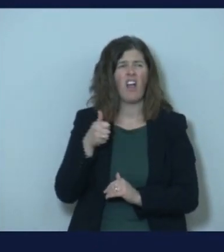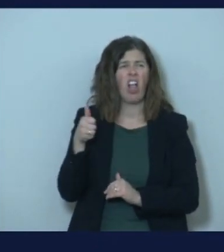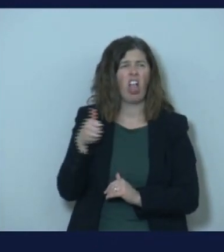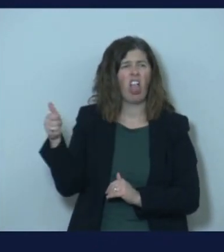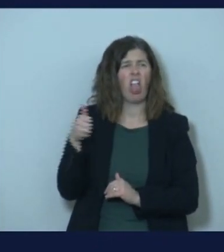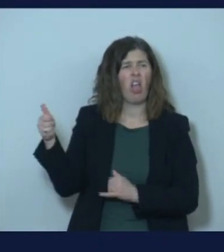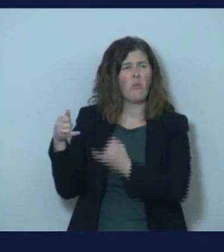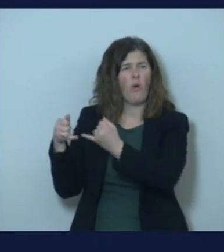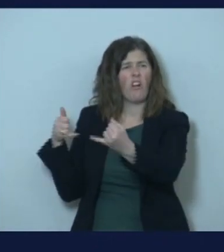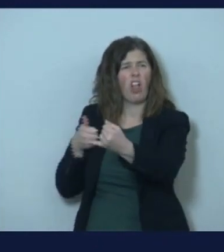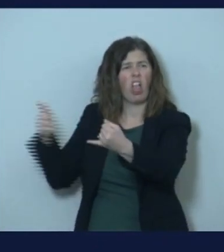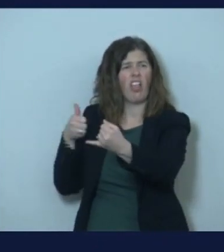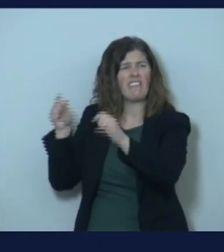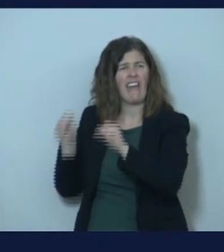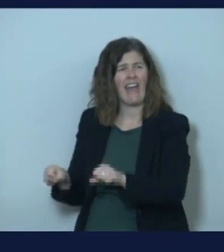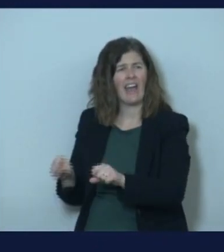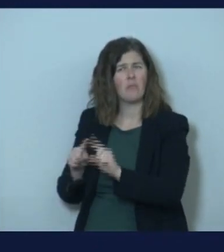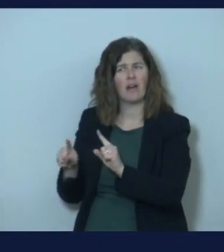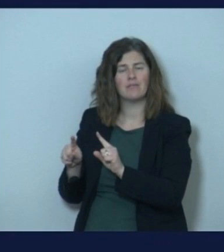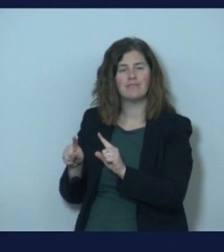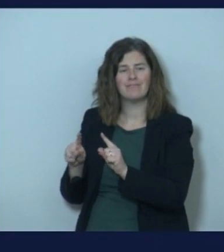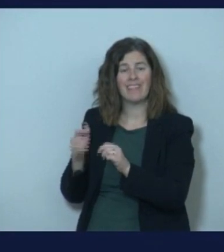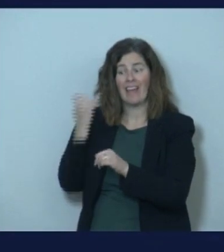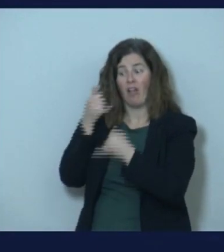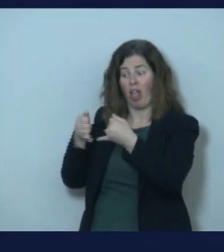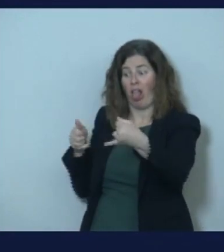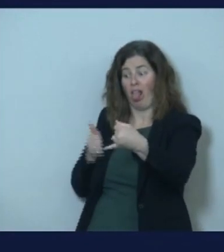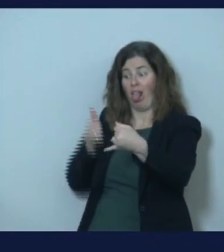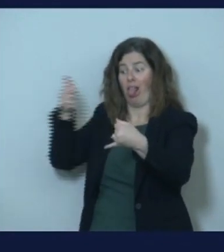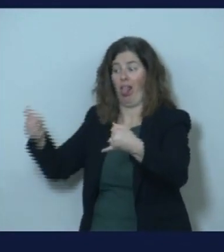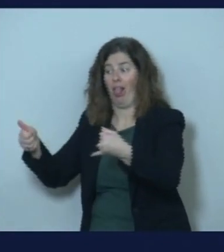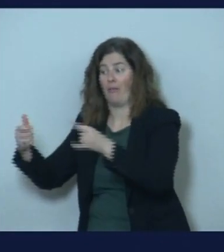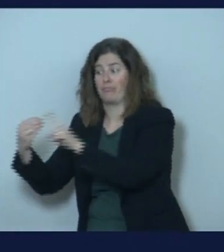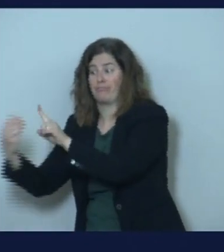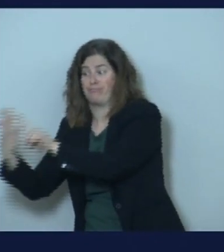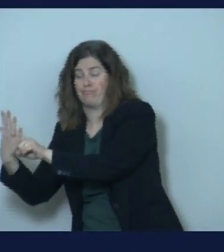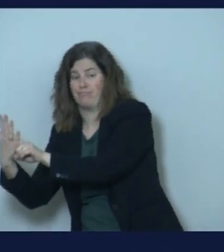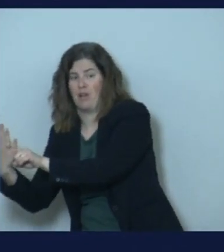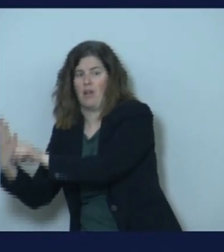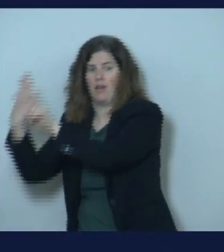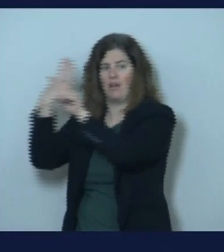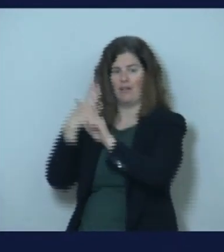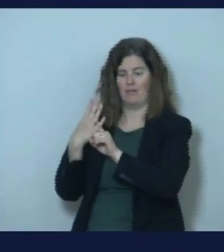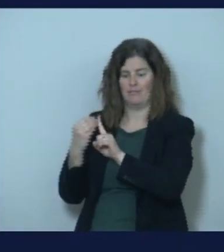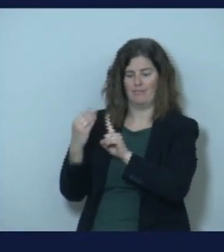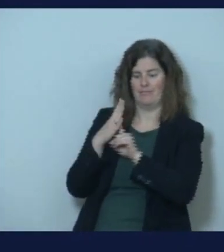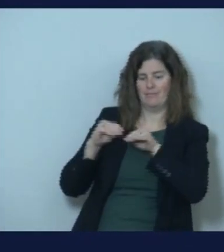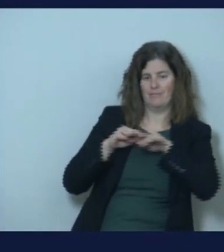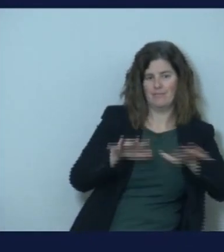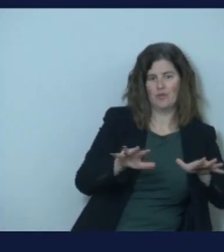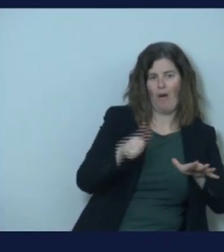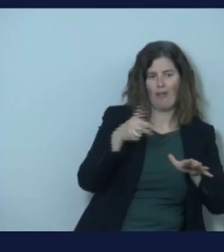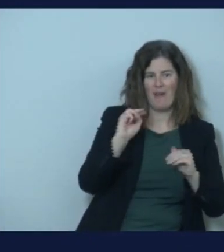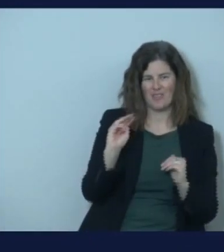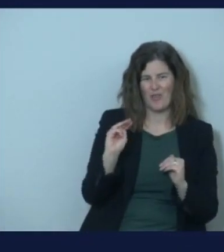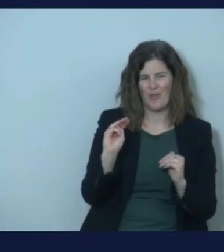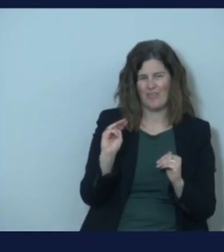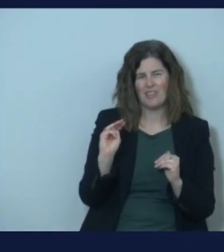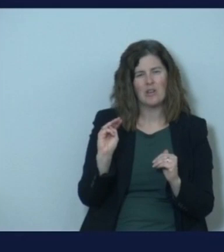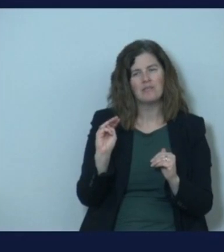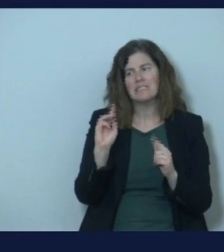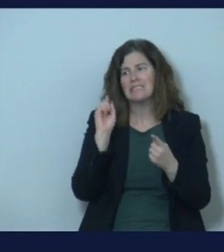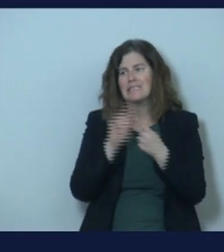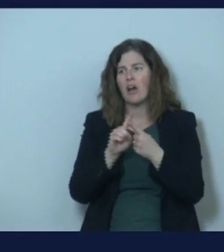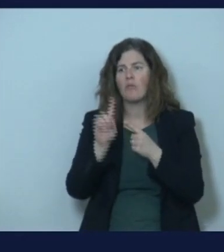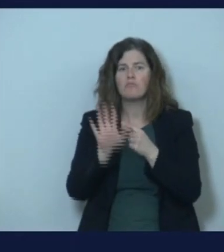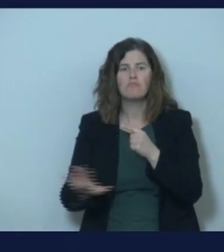you are exposing yourself and other New Mexicans to risk. And until there's a vaccine for this nation and